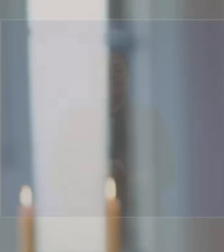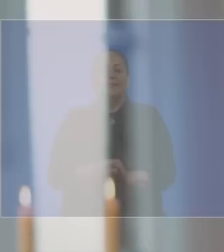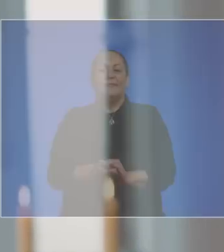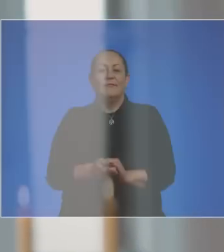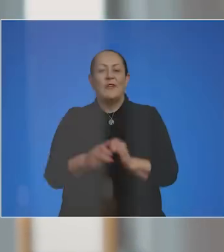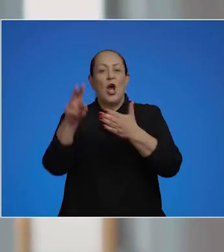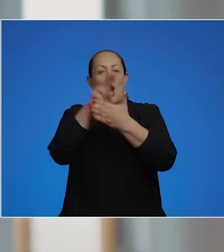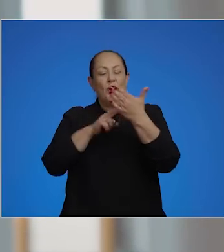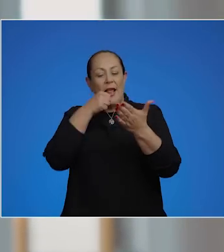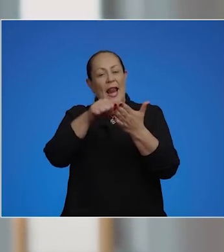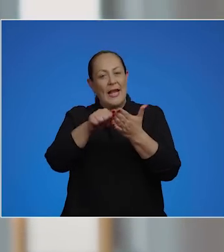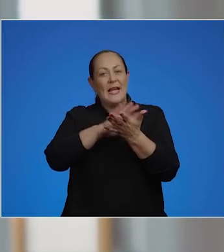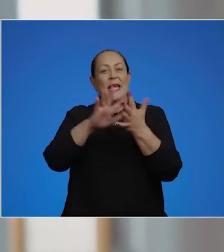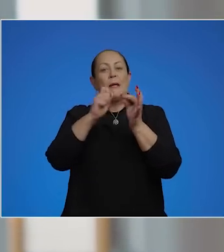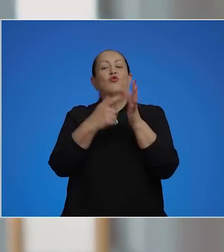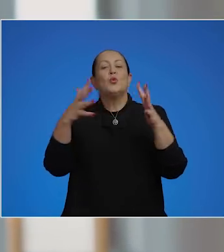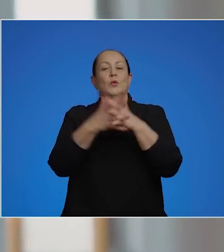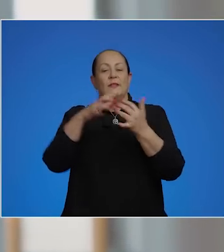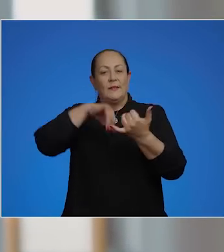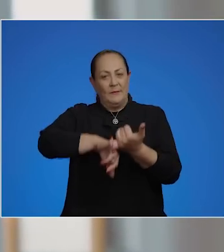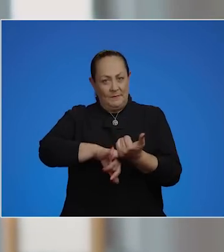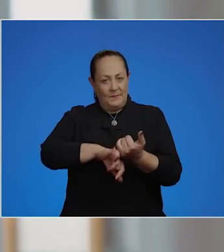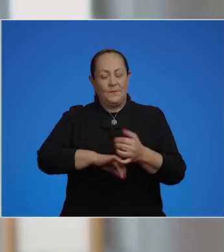A reading from the letter to the Hebrews.